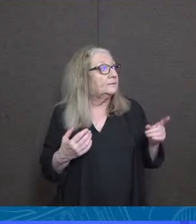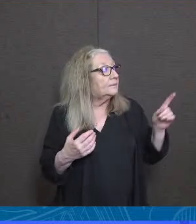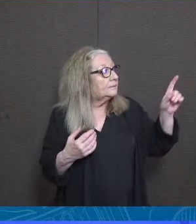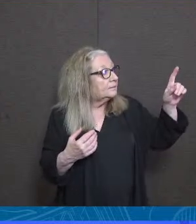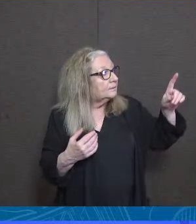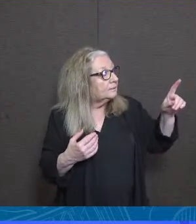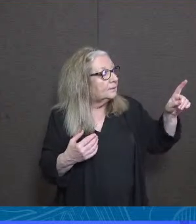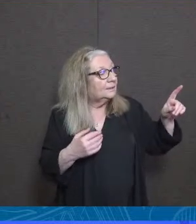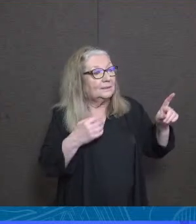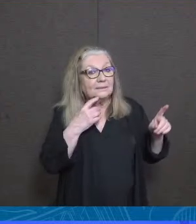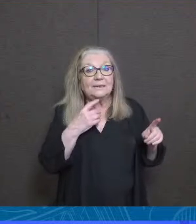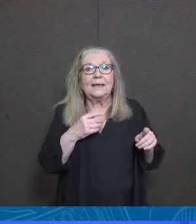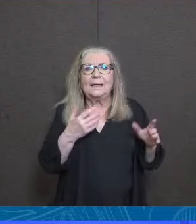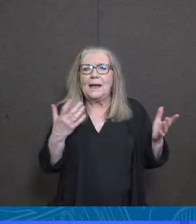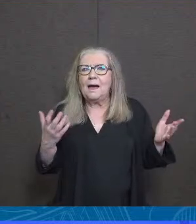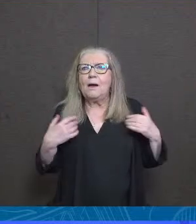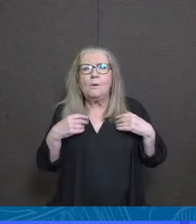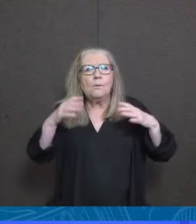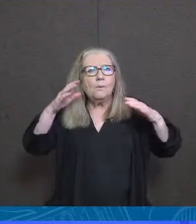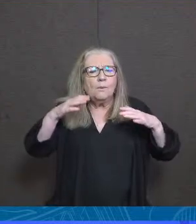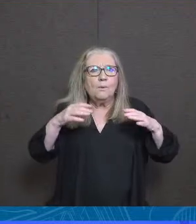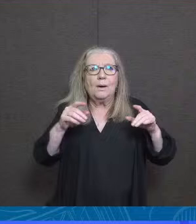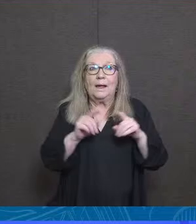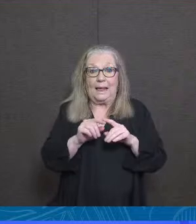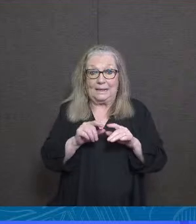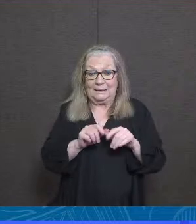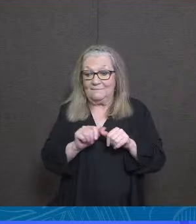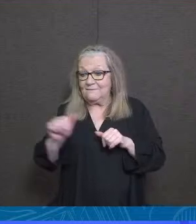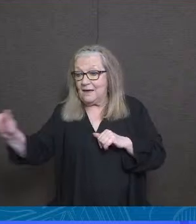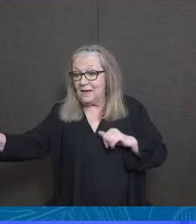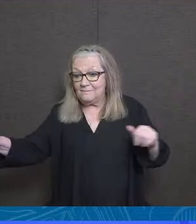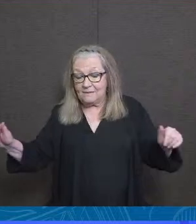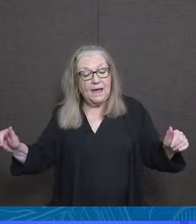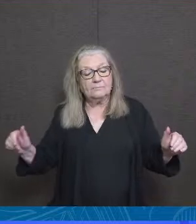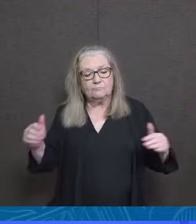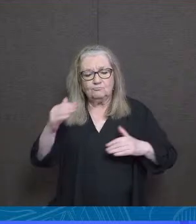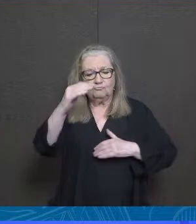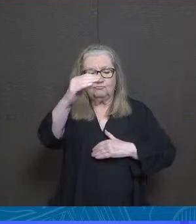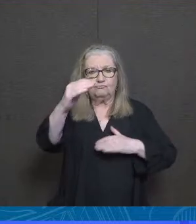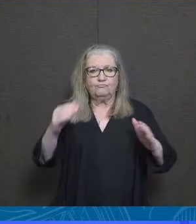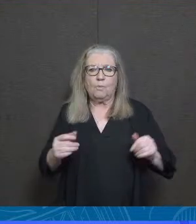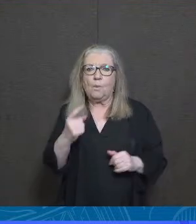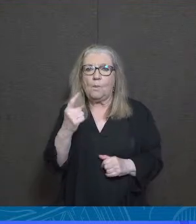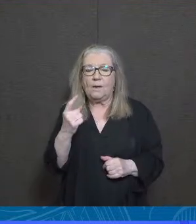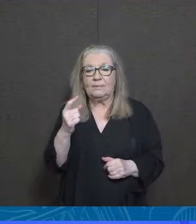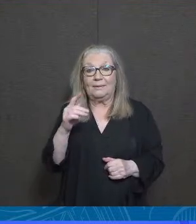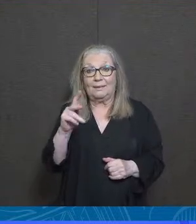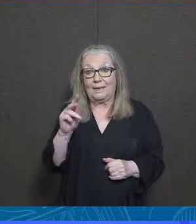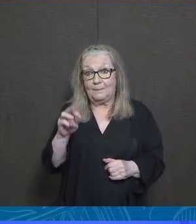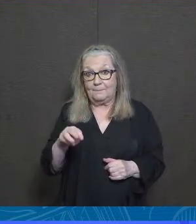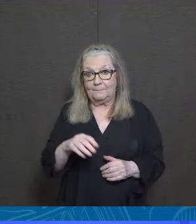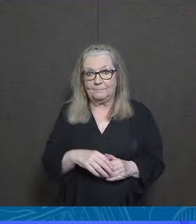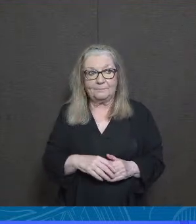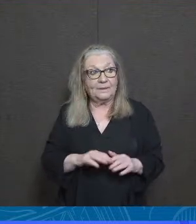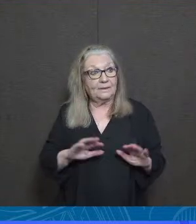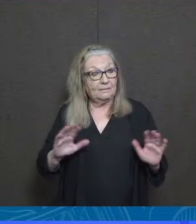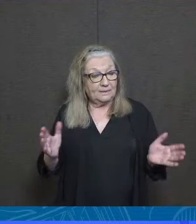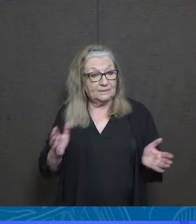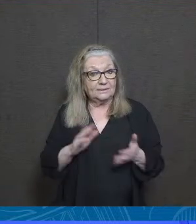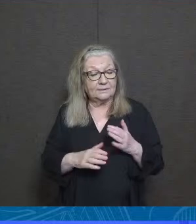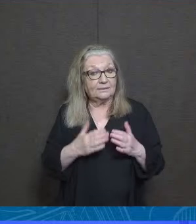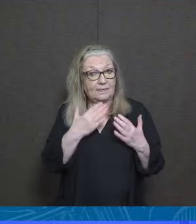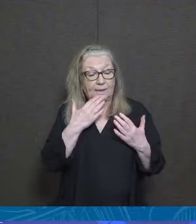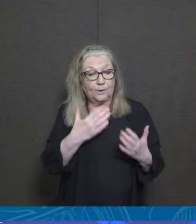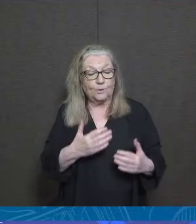kilometer resolution climate data. Yeah. That's all. Thank you.